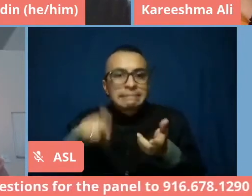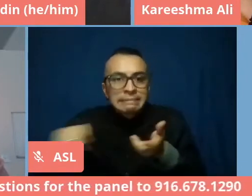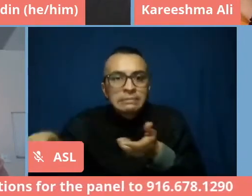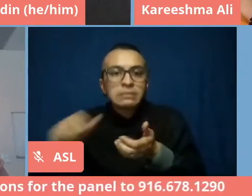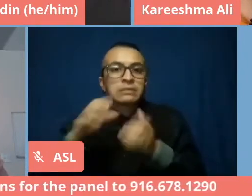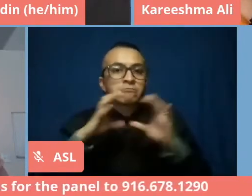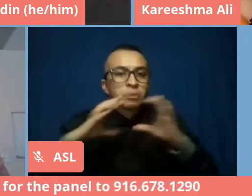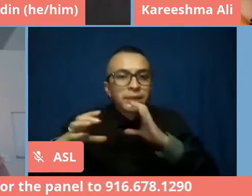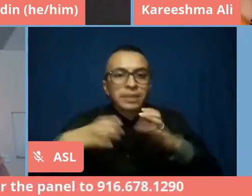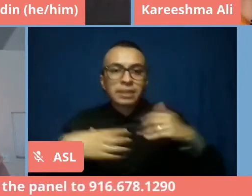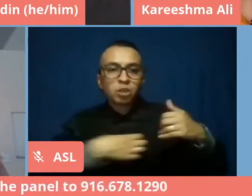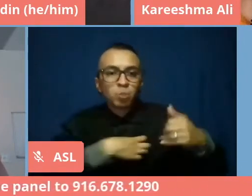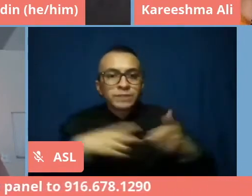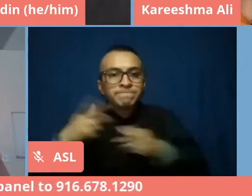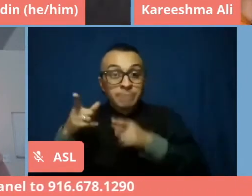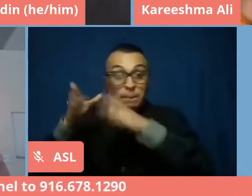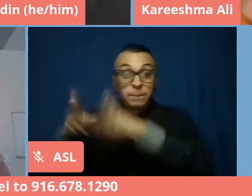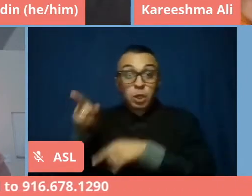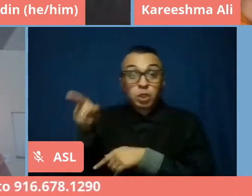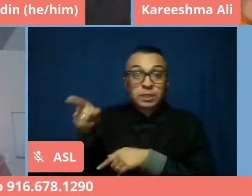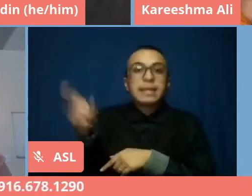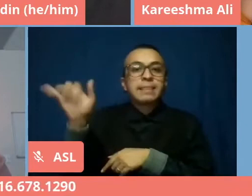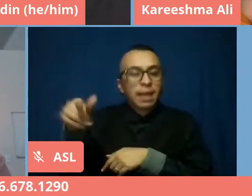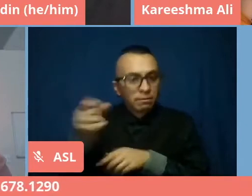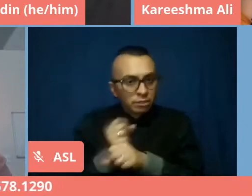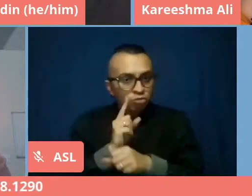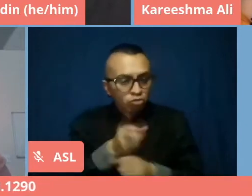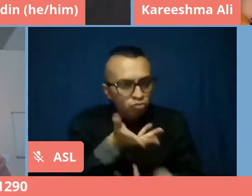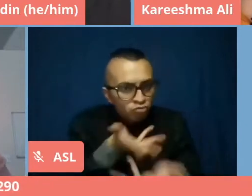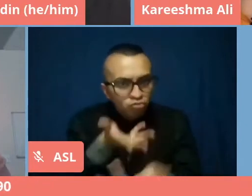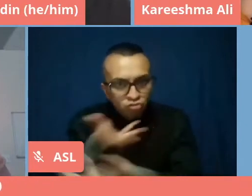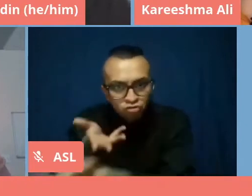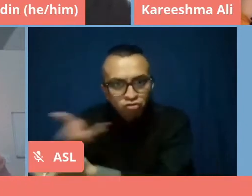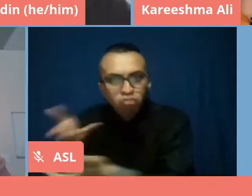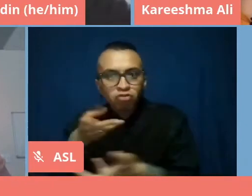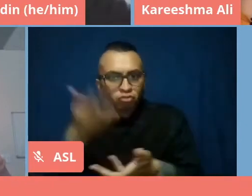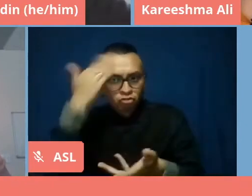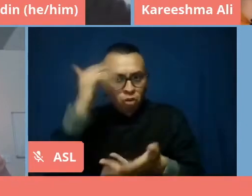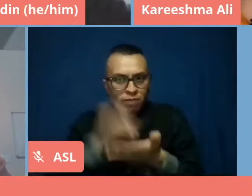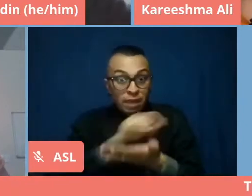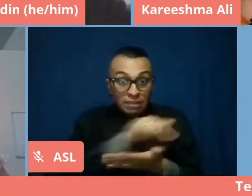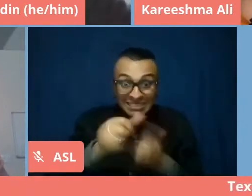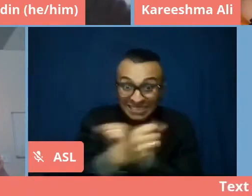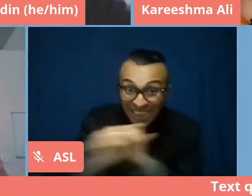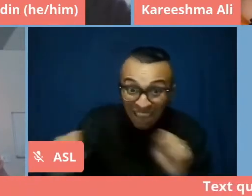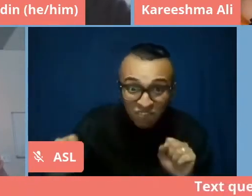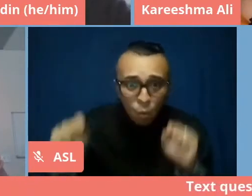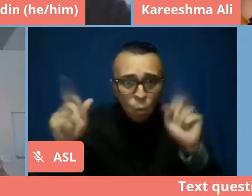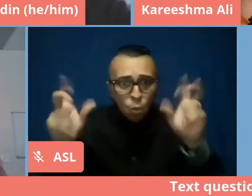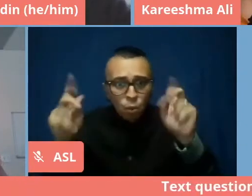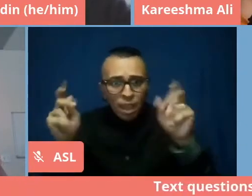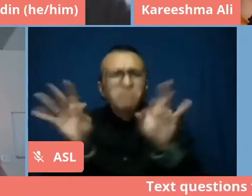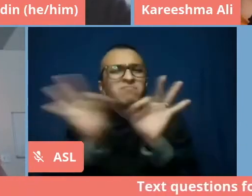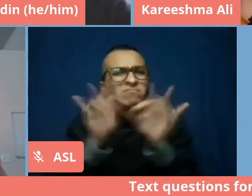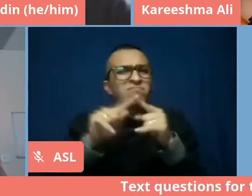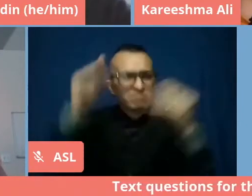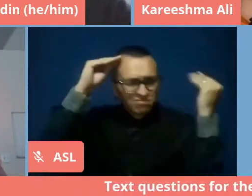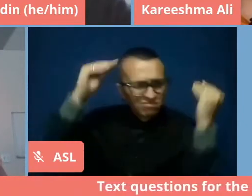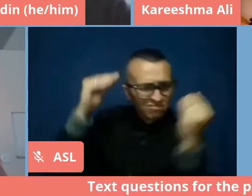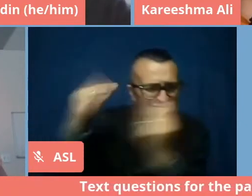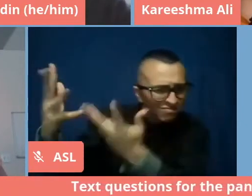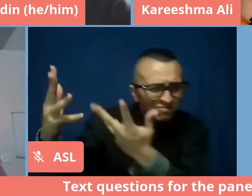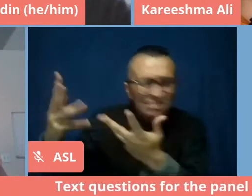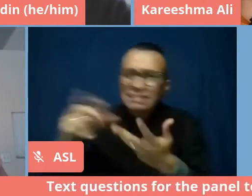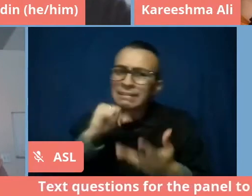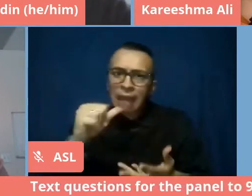ones, and not knowing whether they're safe or okay or how they're doing. Individuals in